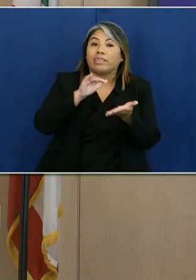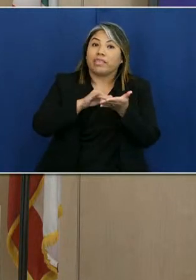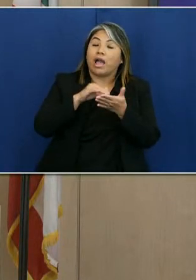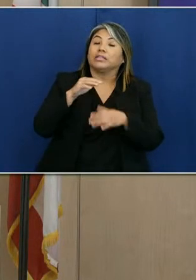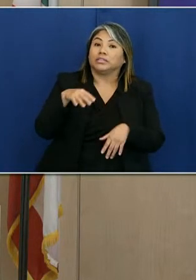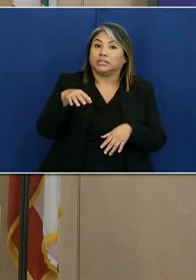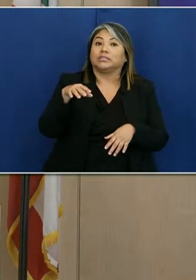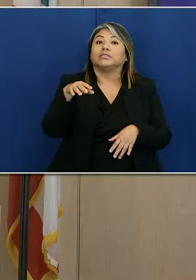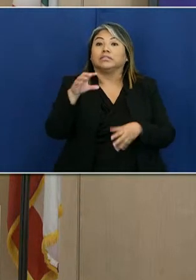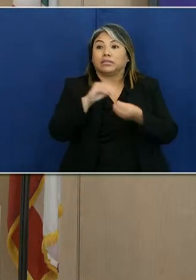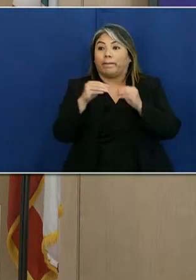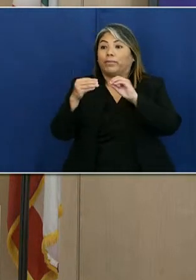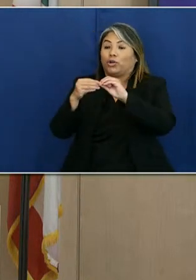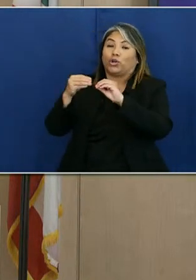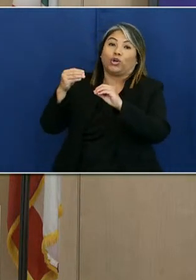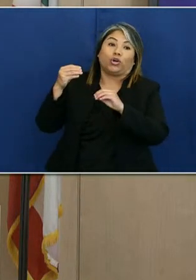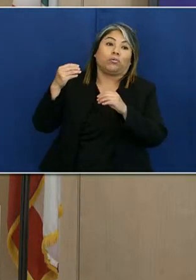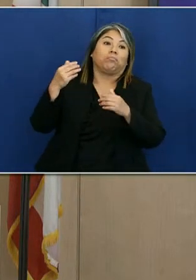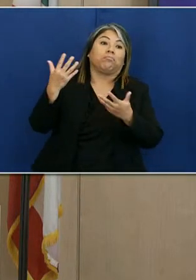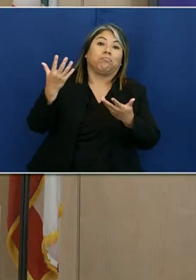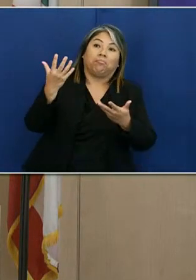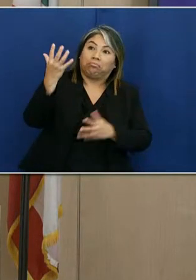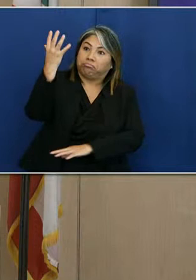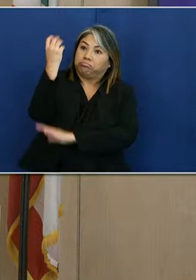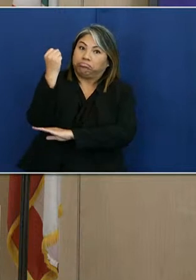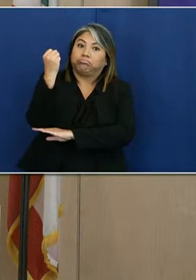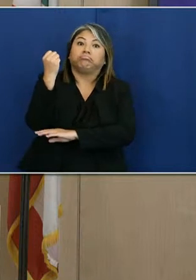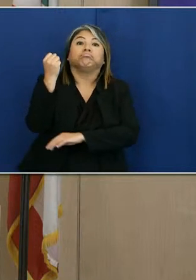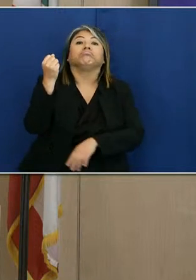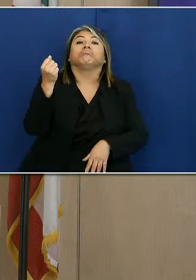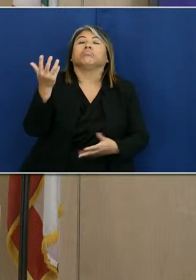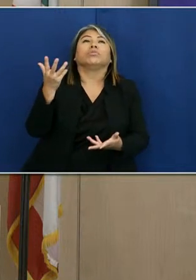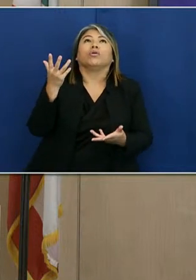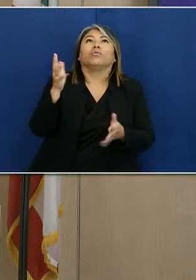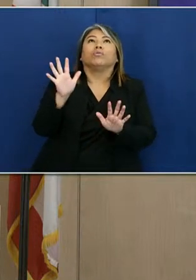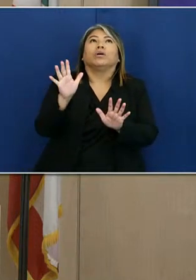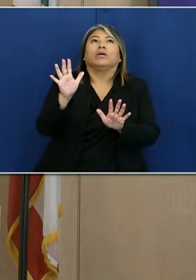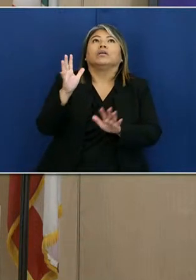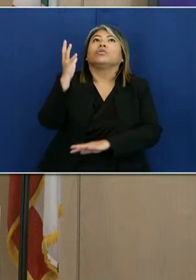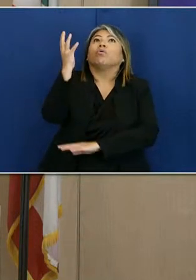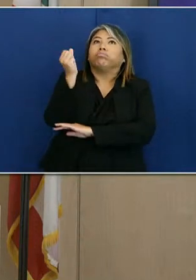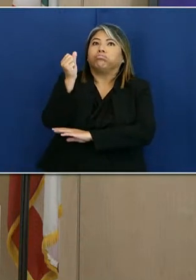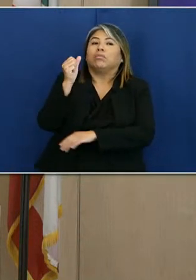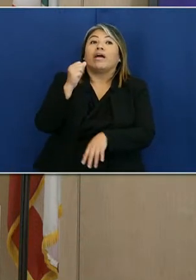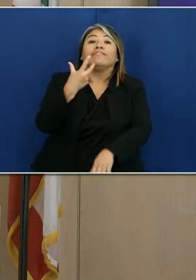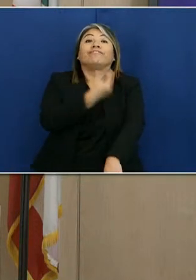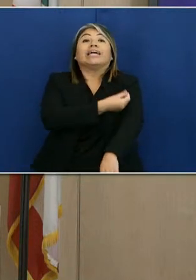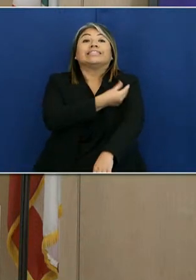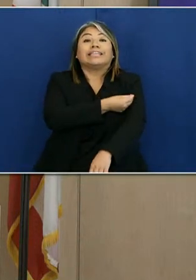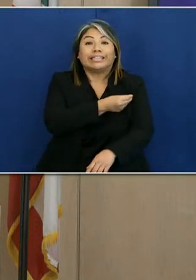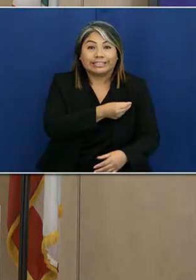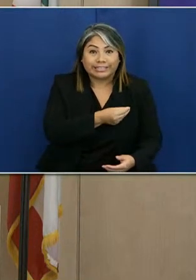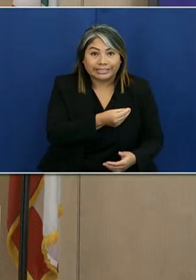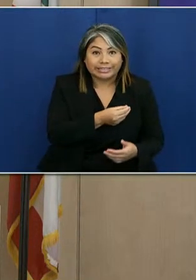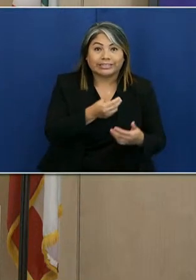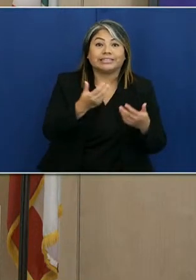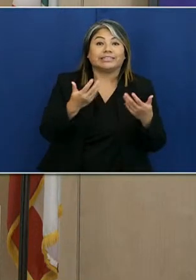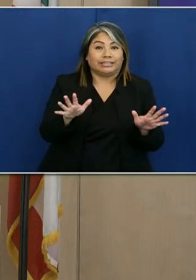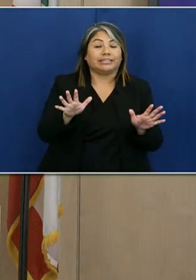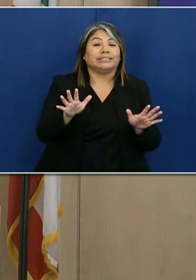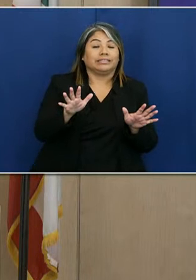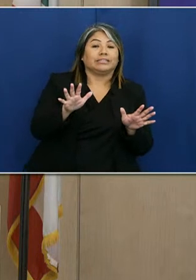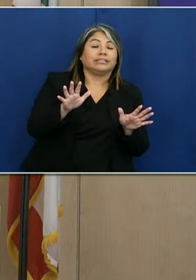of cases that has been administered in, the highest number of vaccines that have